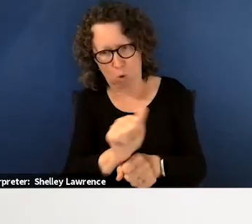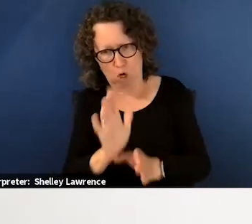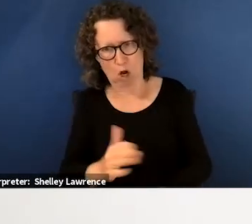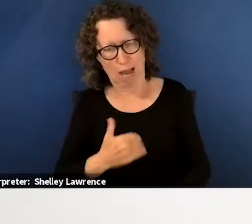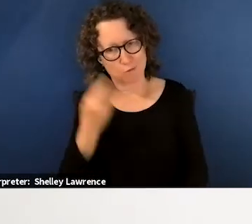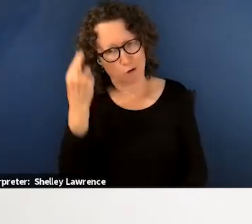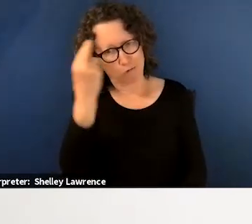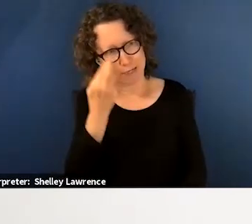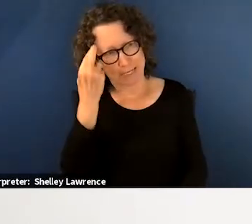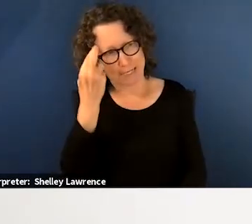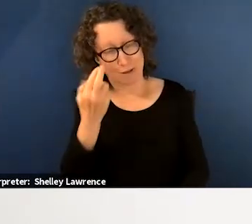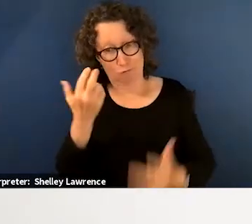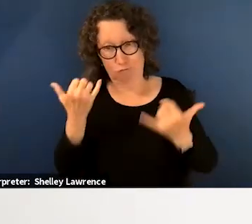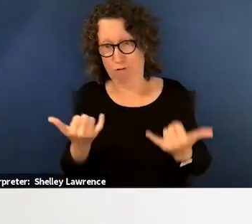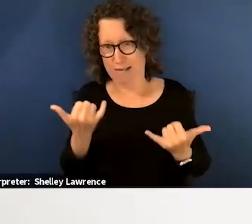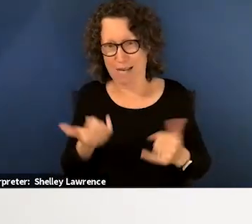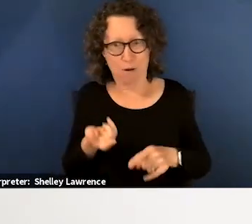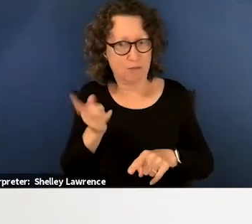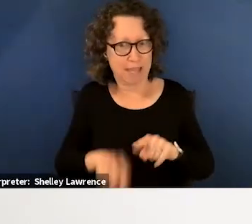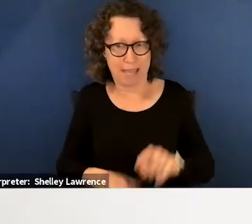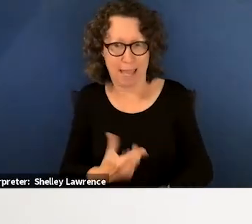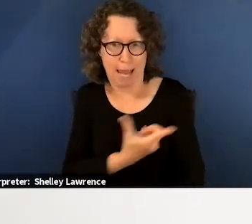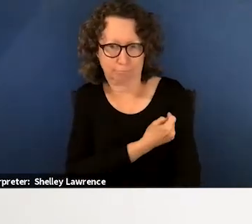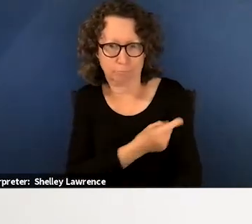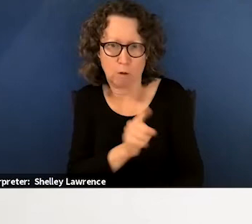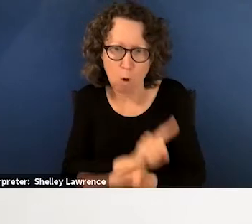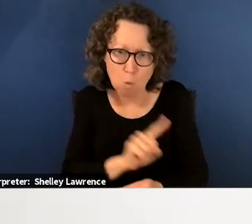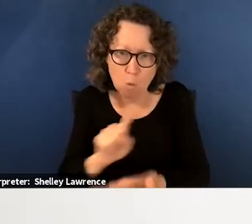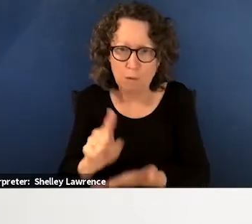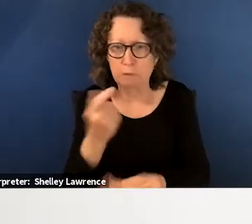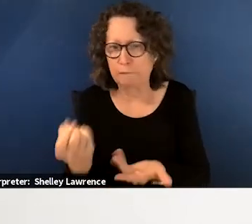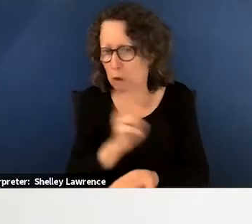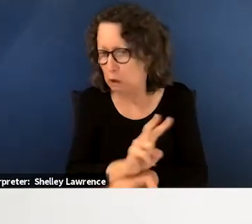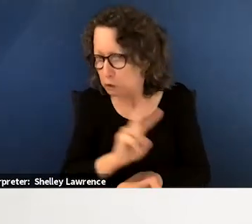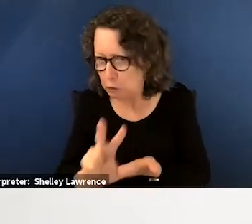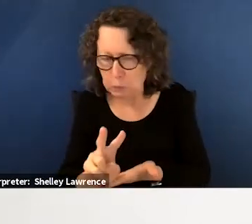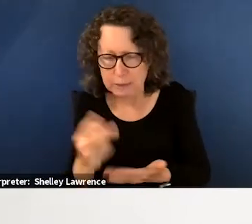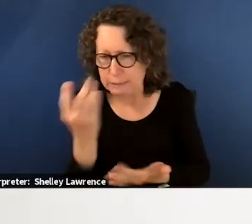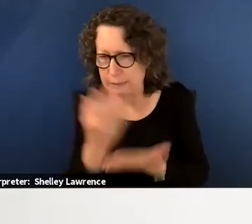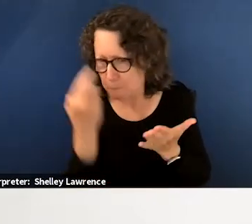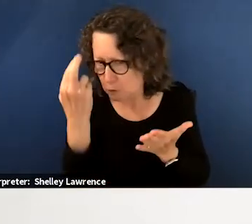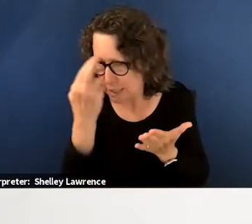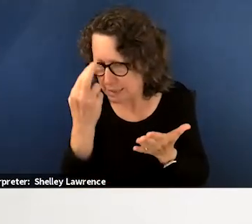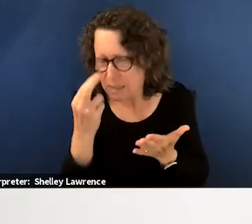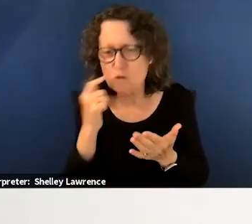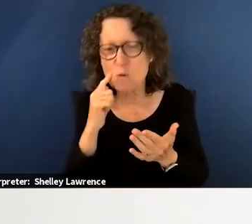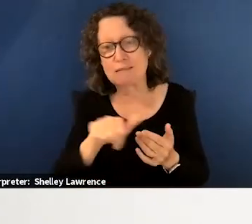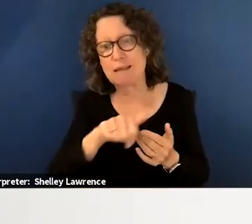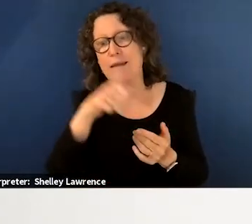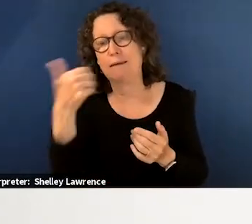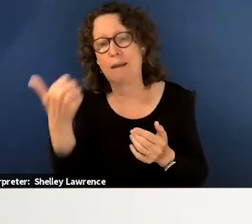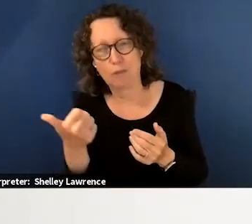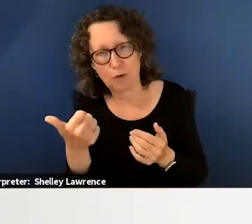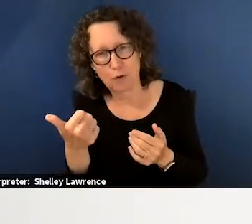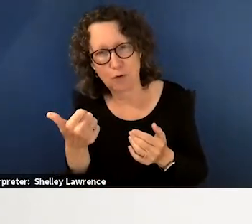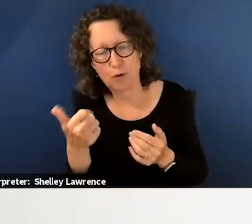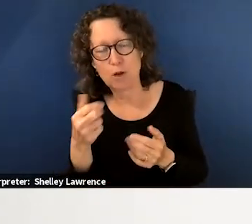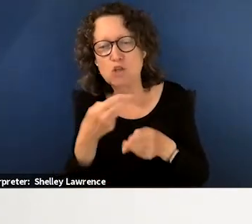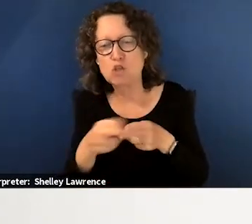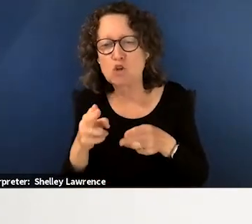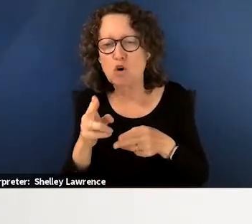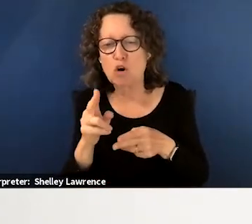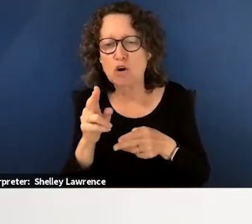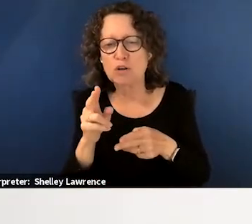reason which they can't get the vaccine for a week or 2 weeks. And so that would be another short-term